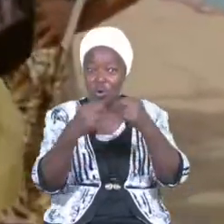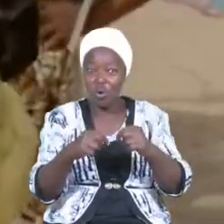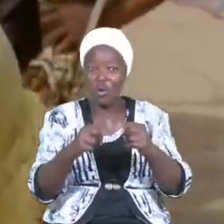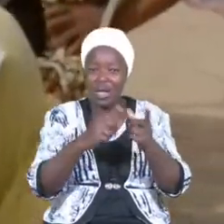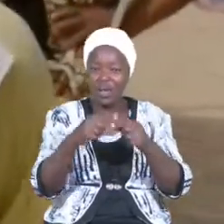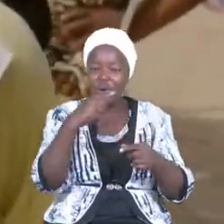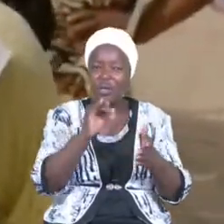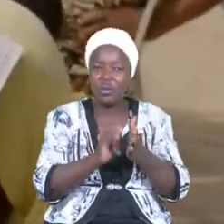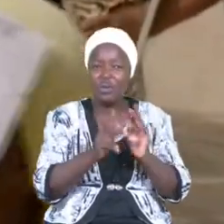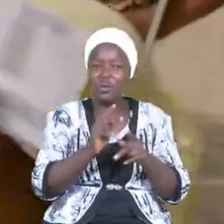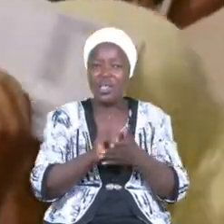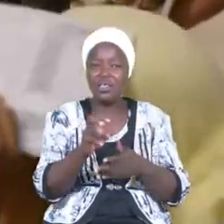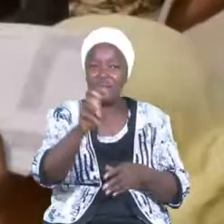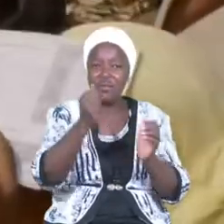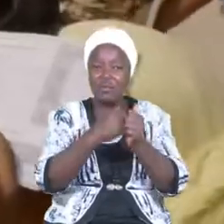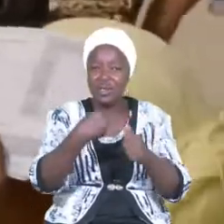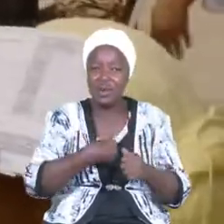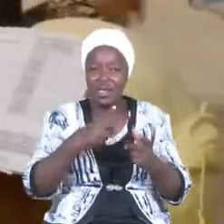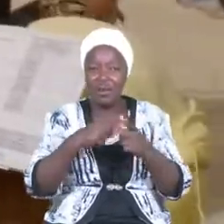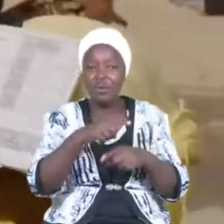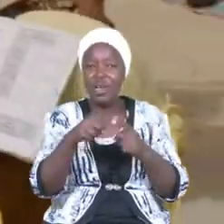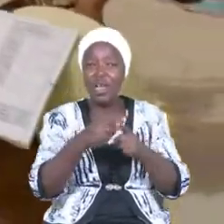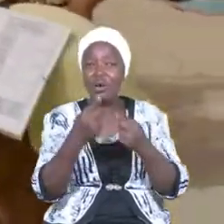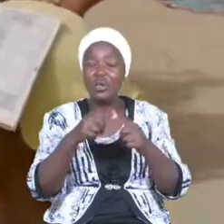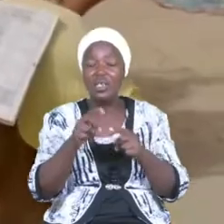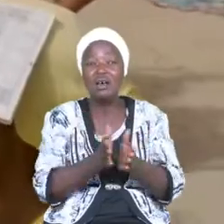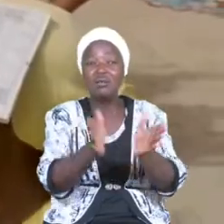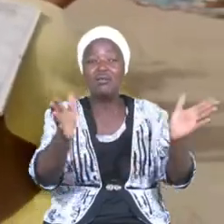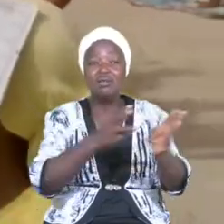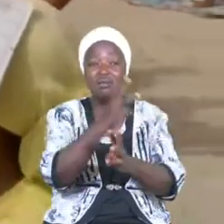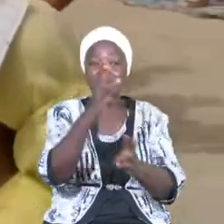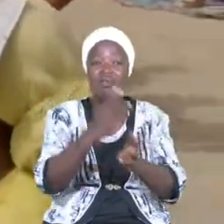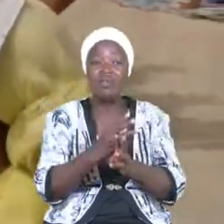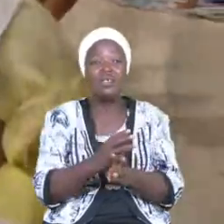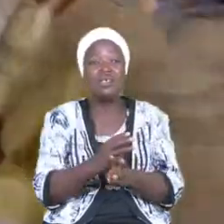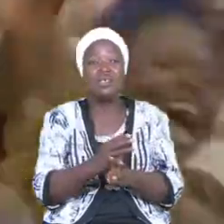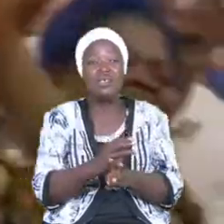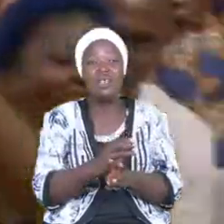global crusade, and then I come, who are the people that sail with me?